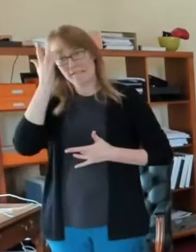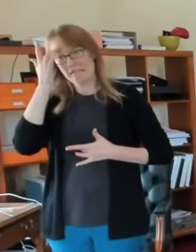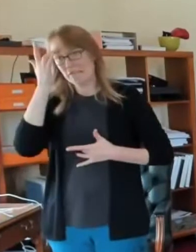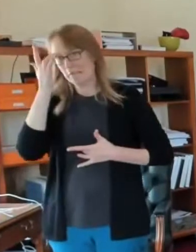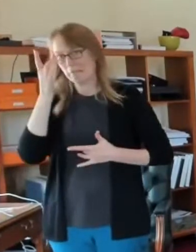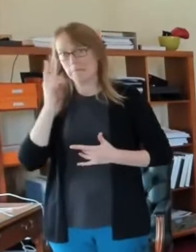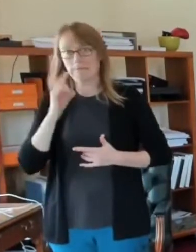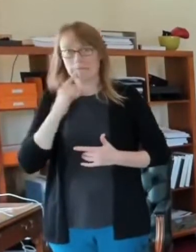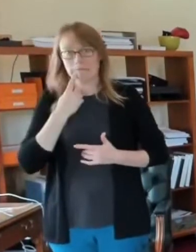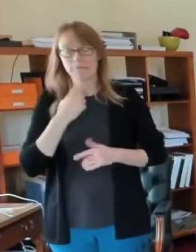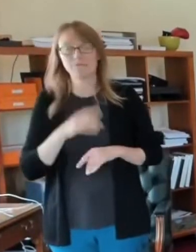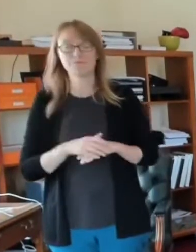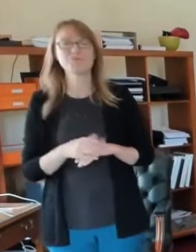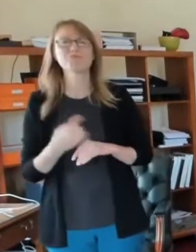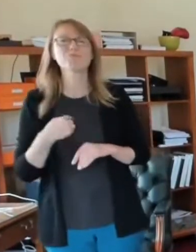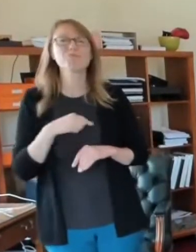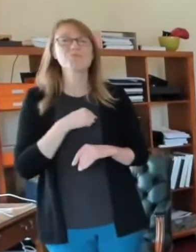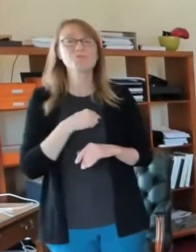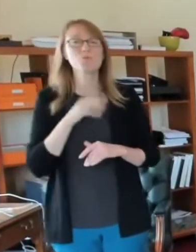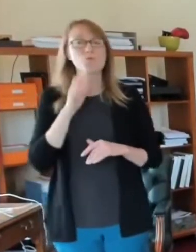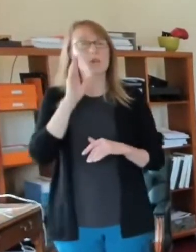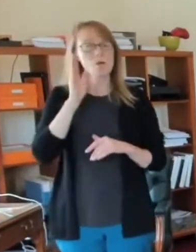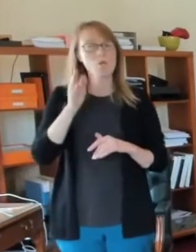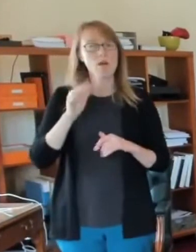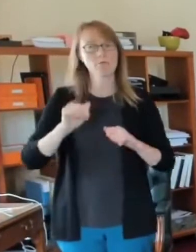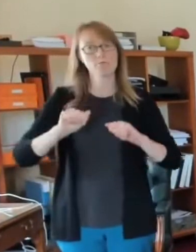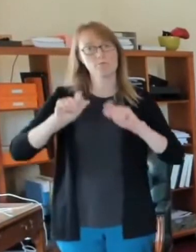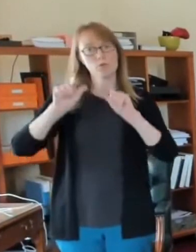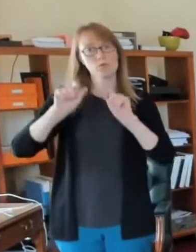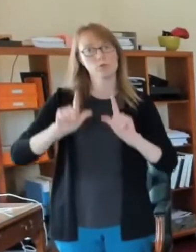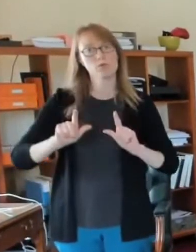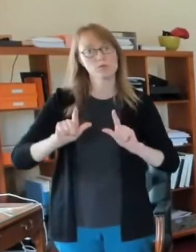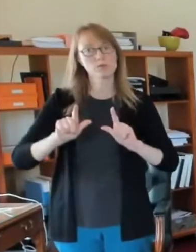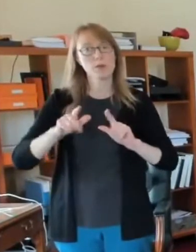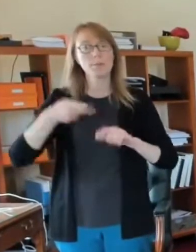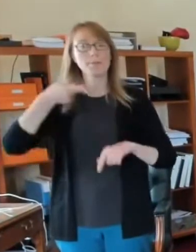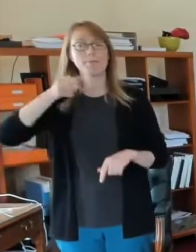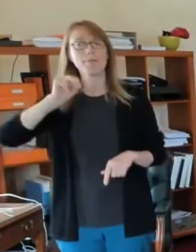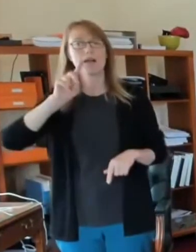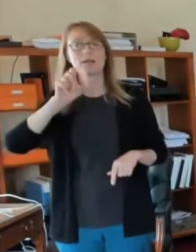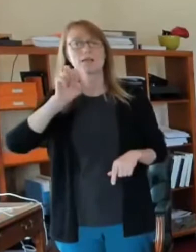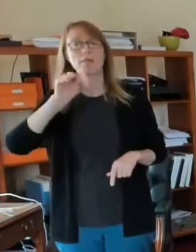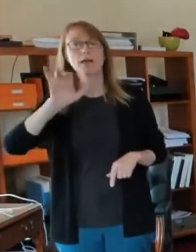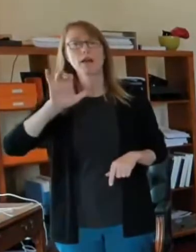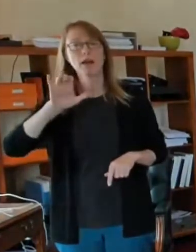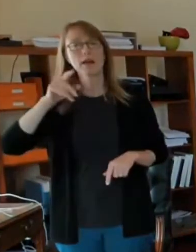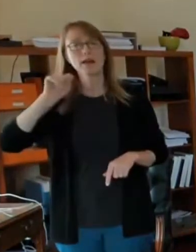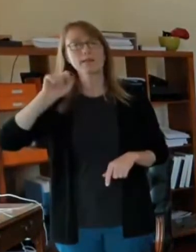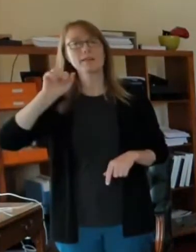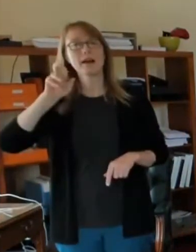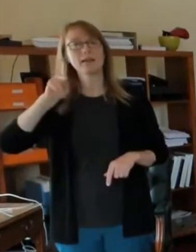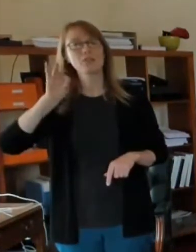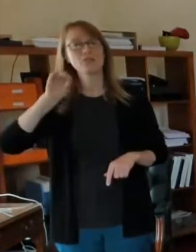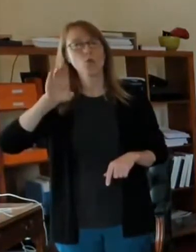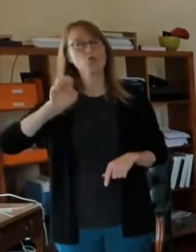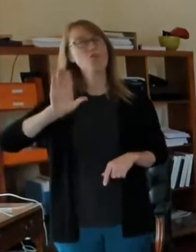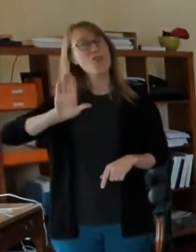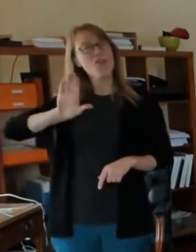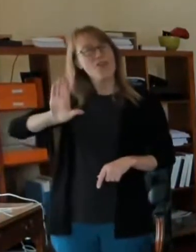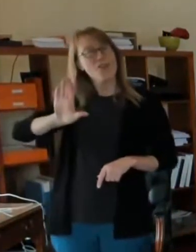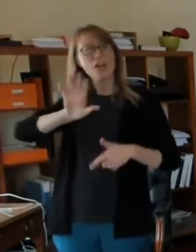We're going to post, and maybe we just did, the pandemic task force charts for the last couple of